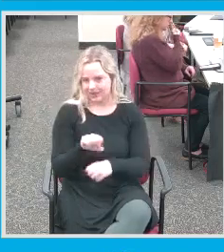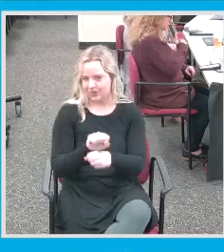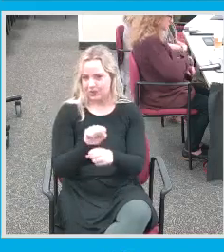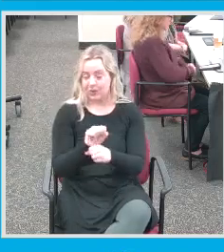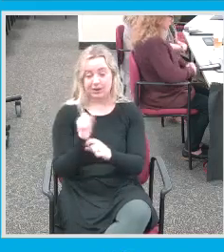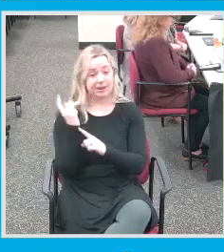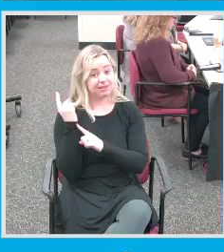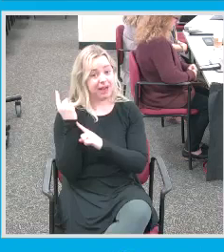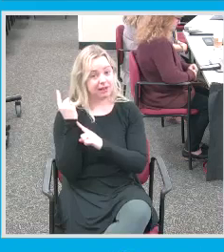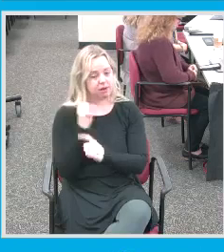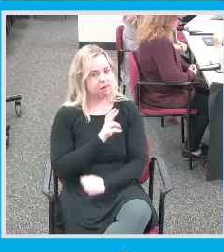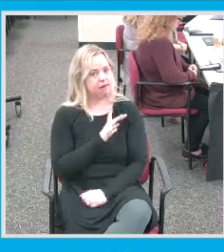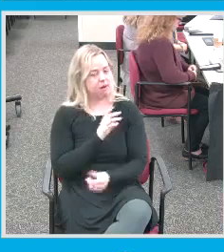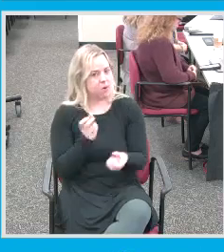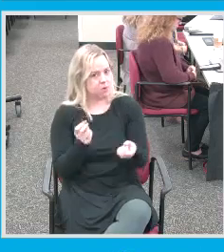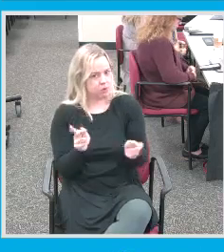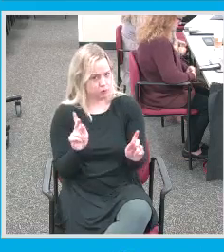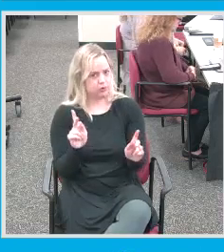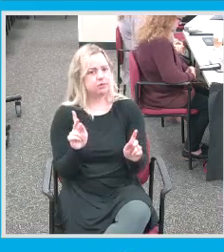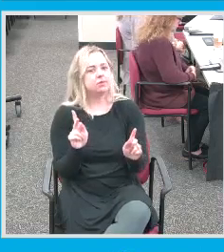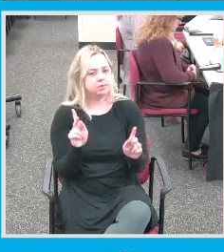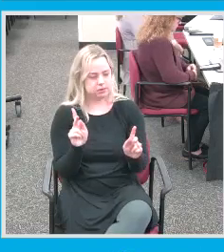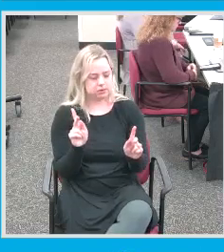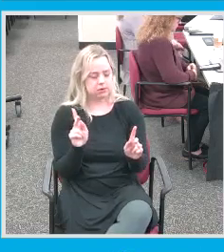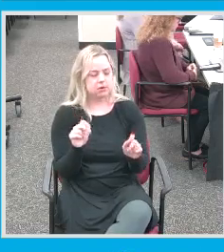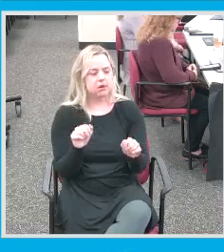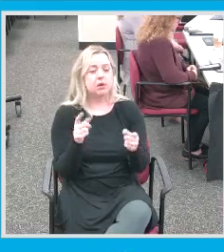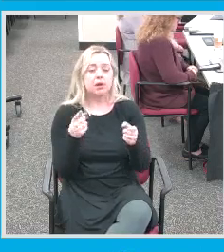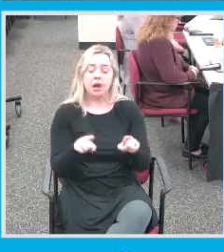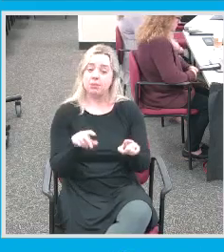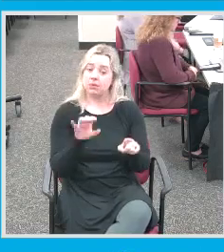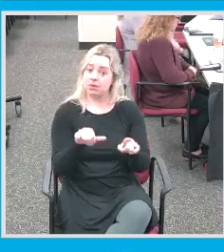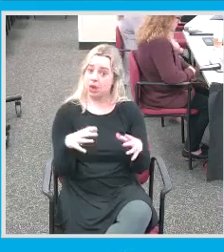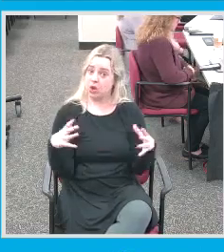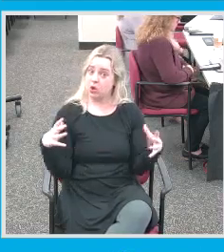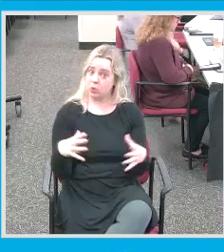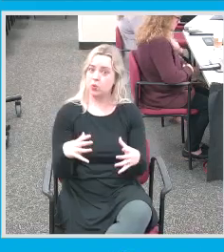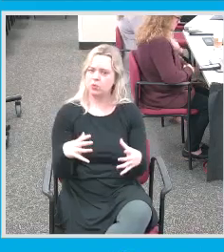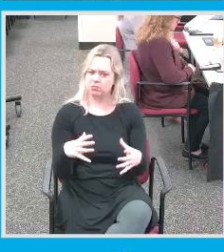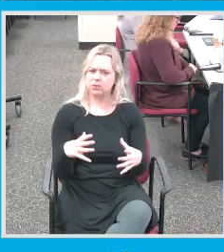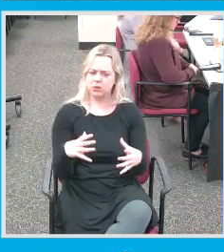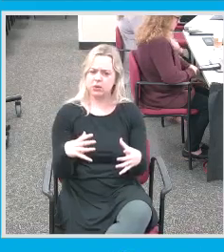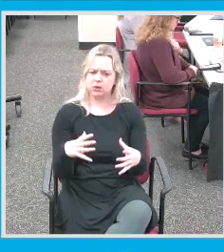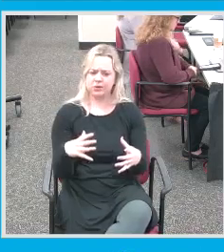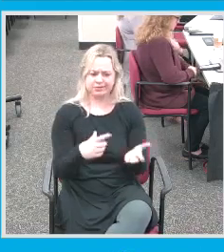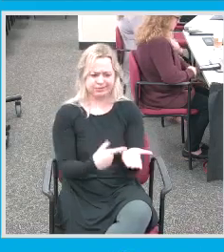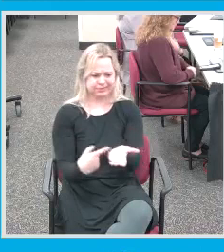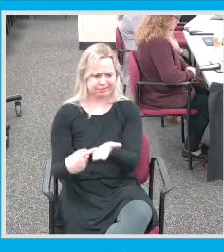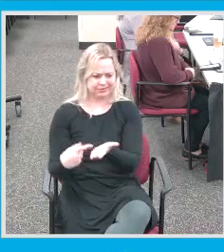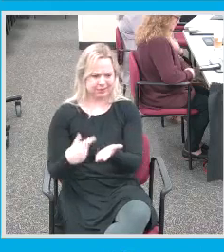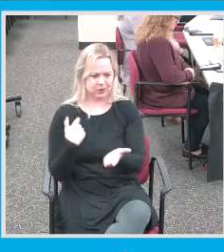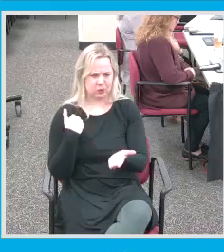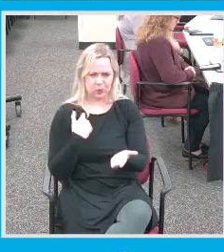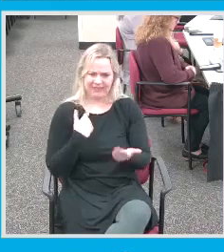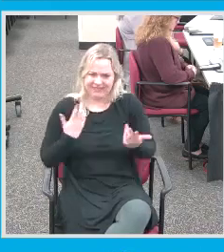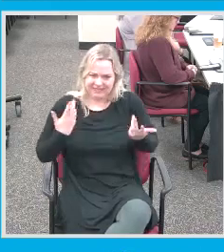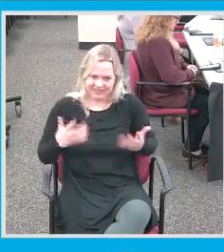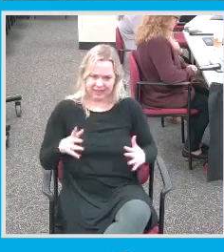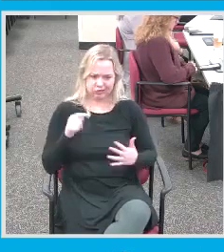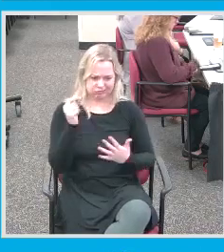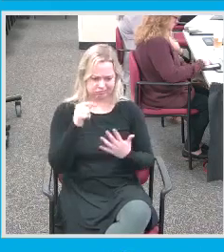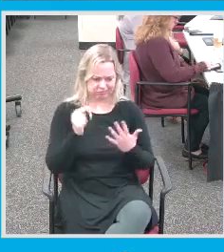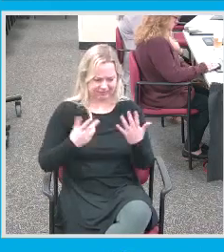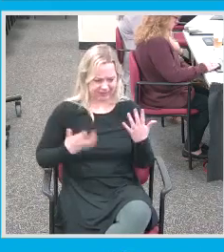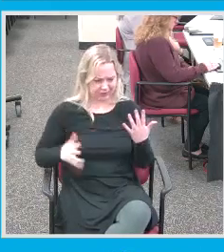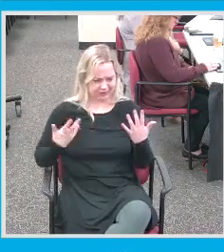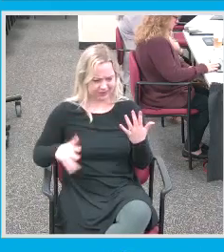really cool opportunity where our group was like, okay, we've done a lot of the things that we set out to do, what's next? And so